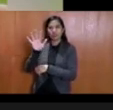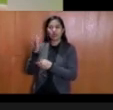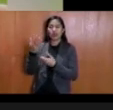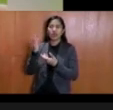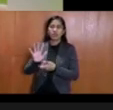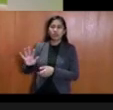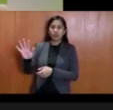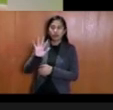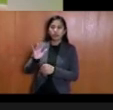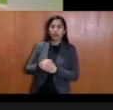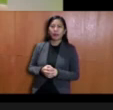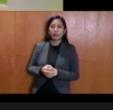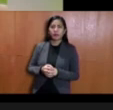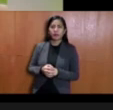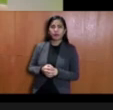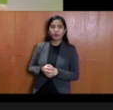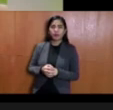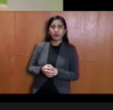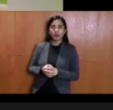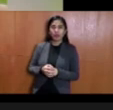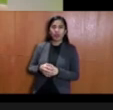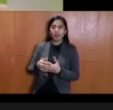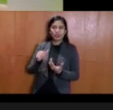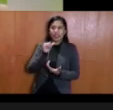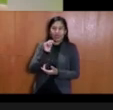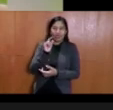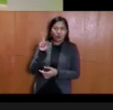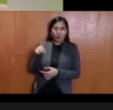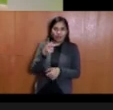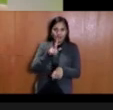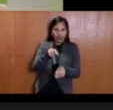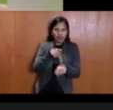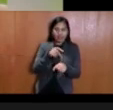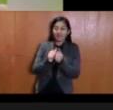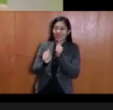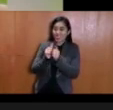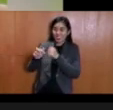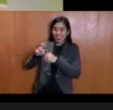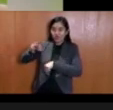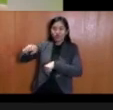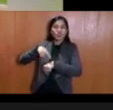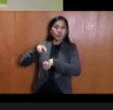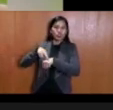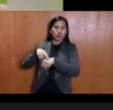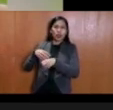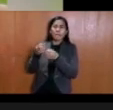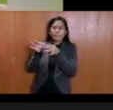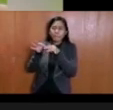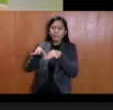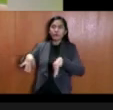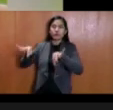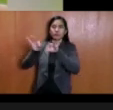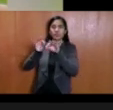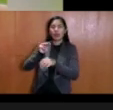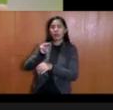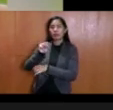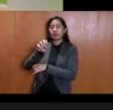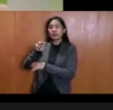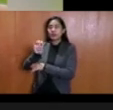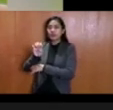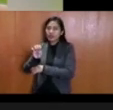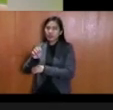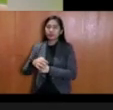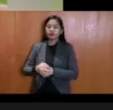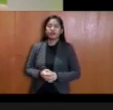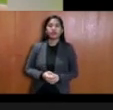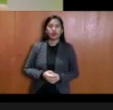all establishments. So it's not a Philippine case story. It's the region's story. So what sort of partnerships are important and how do you